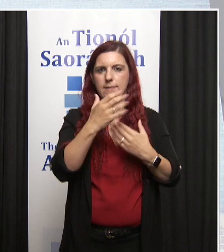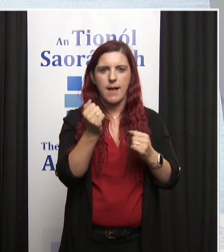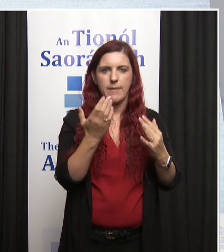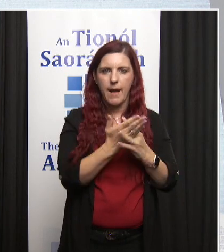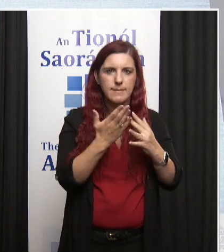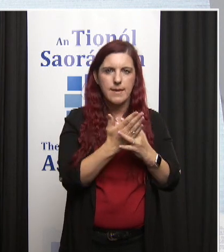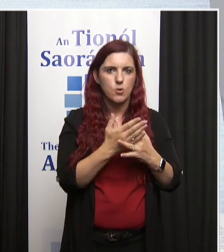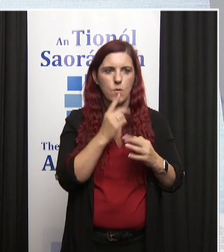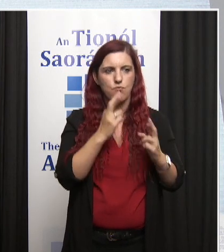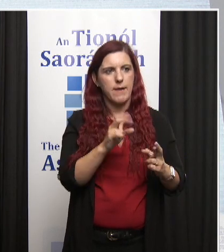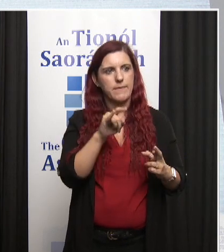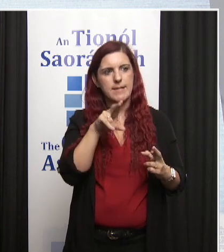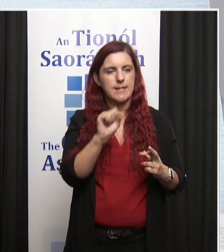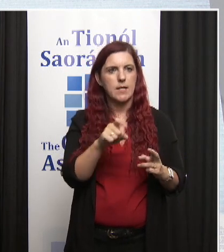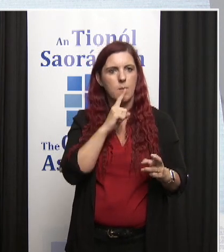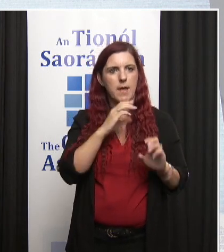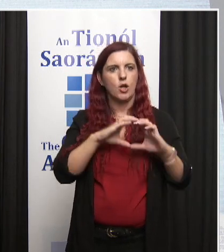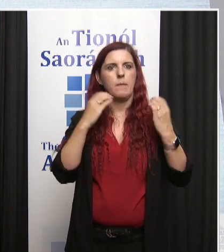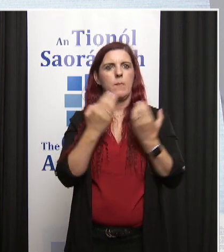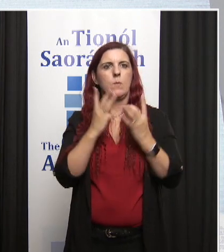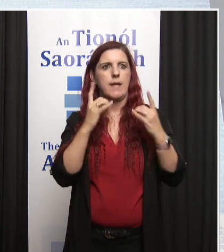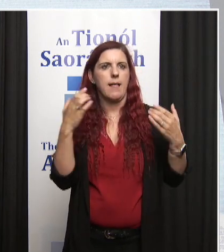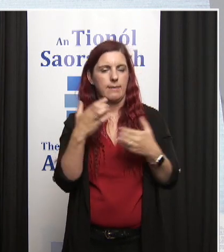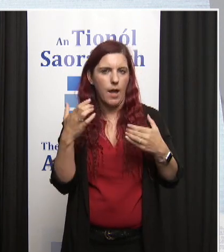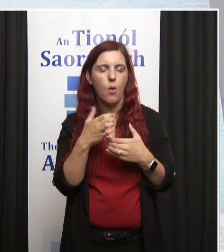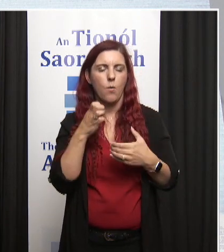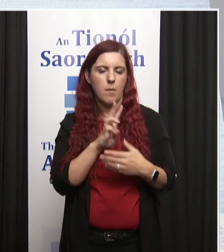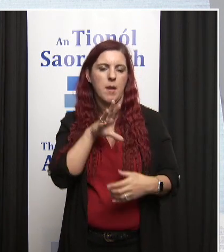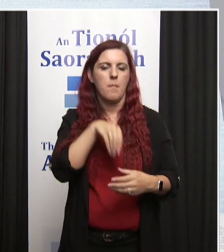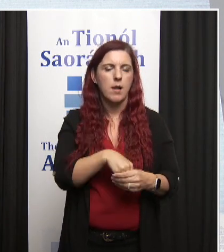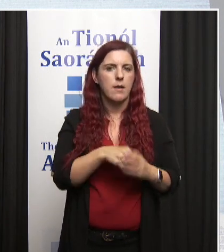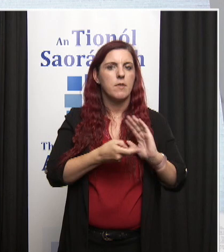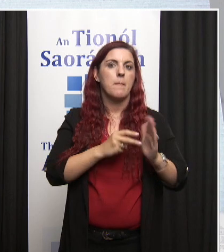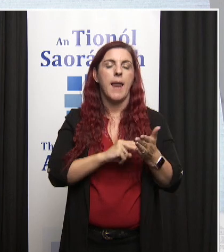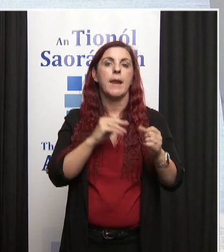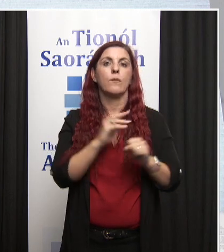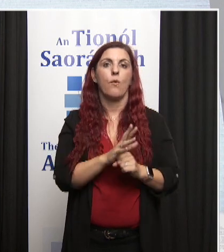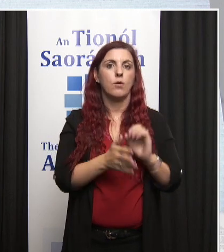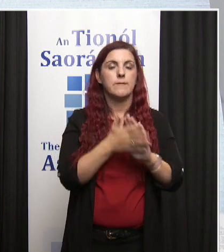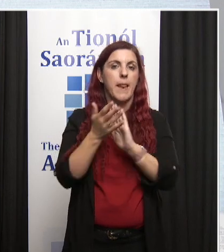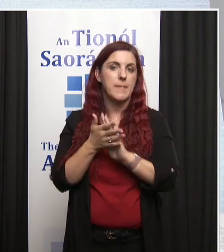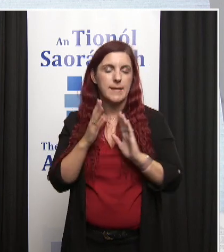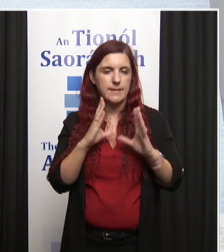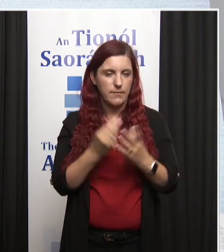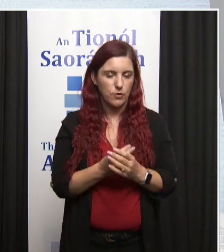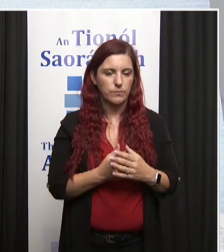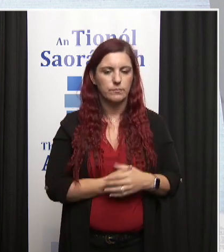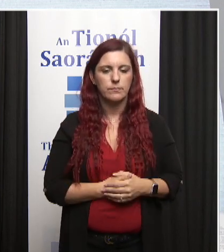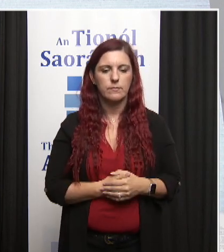in place, but that community healthcare facilities would be within the responsibility of directly elected